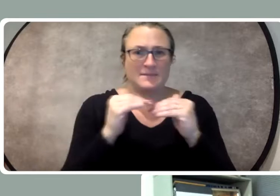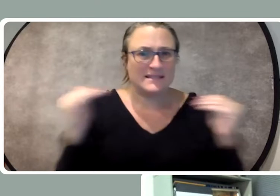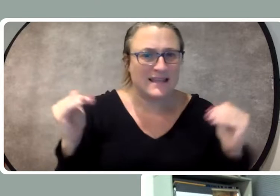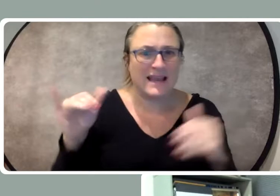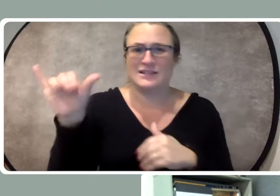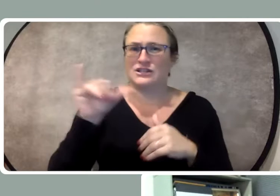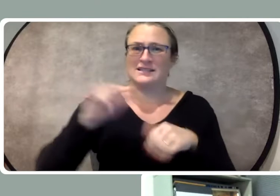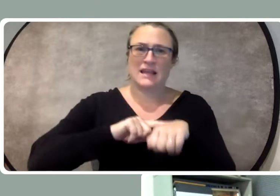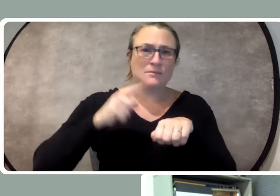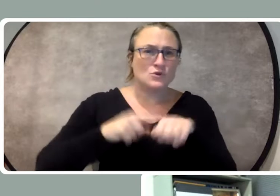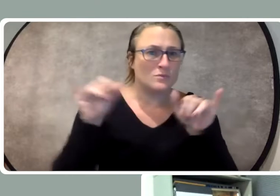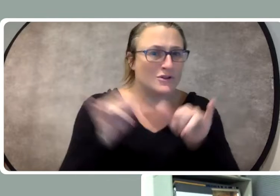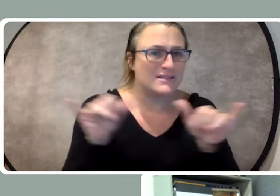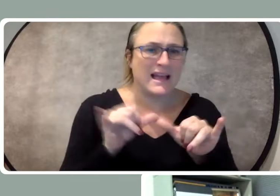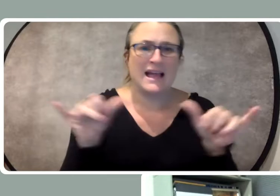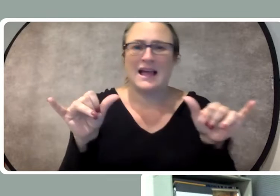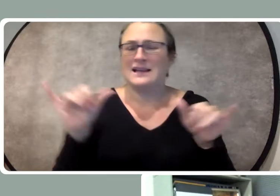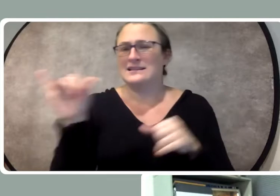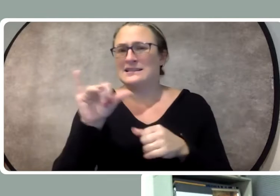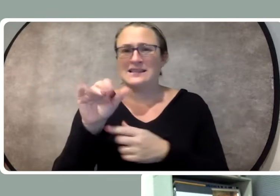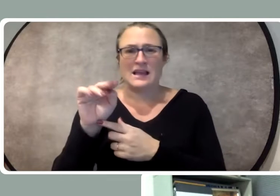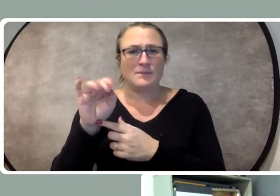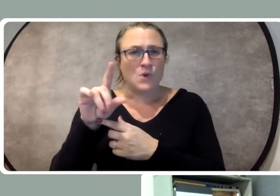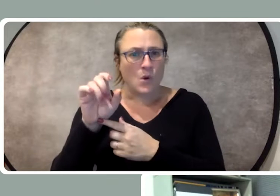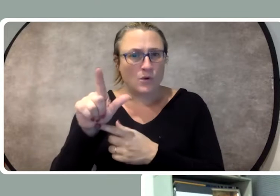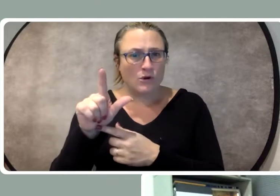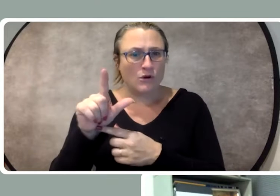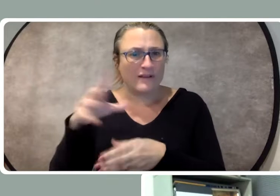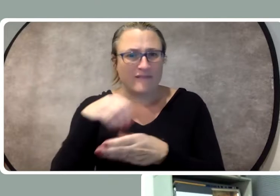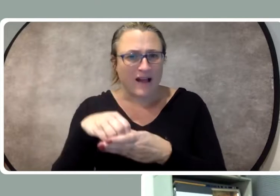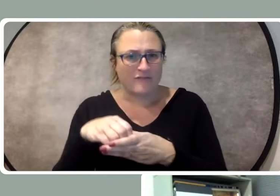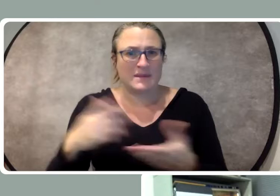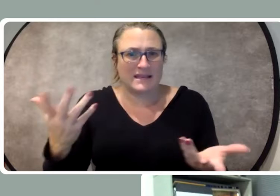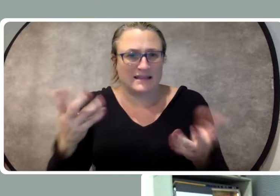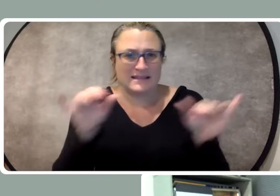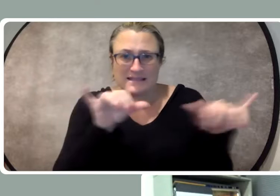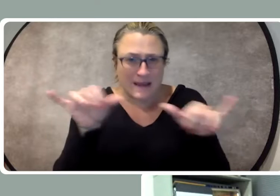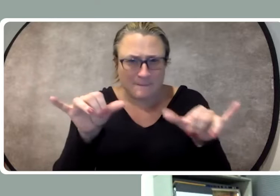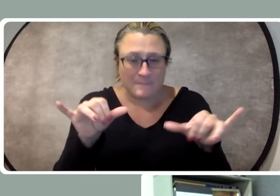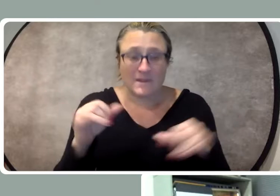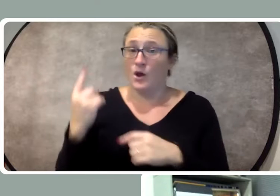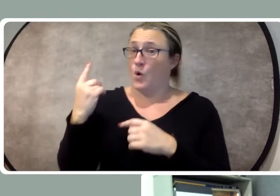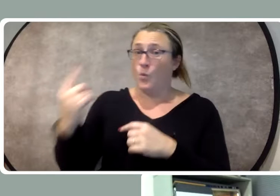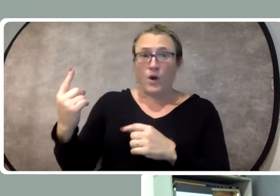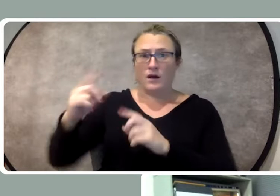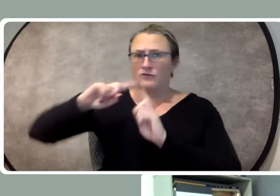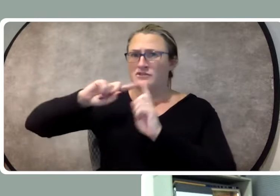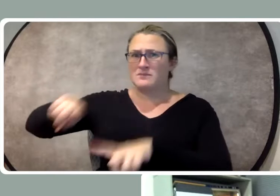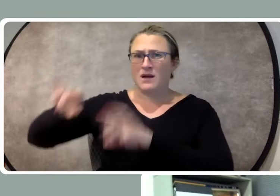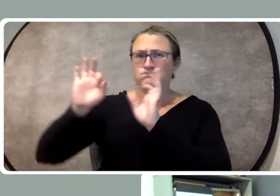tumor size, nodal involvement, and one patient will have an excellent response